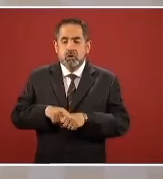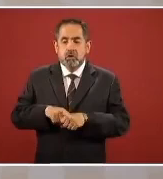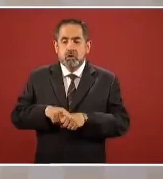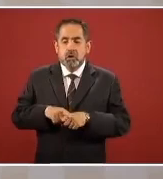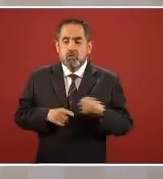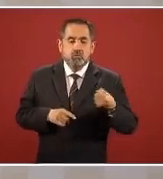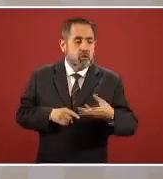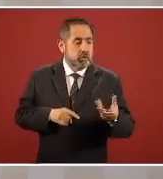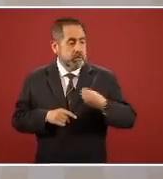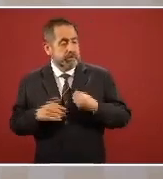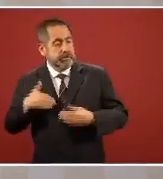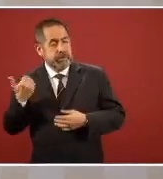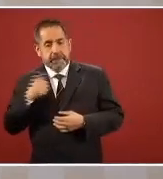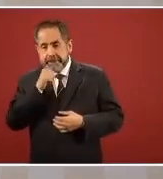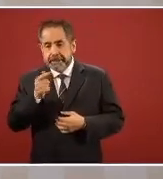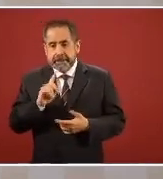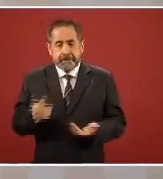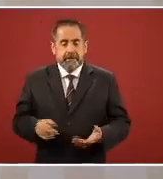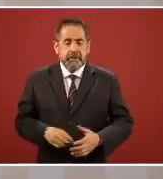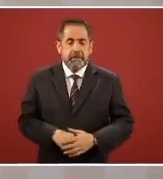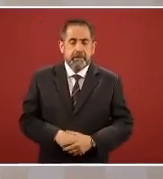case.